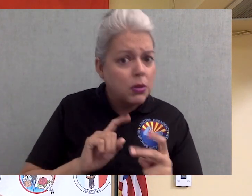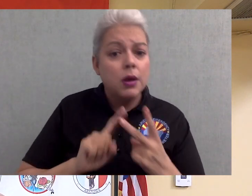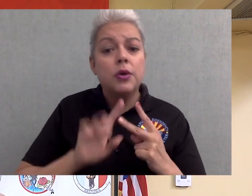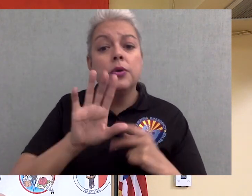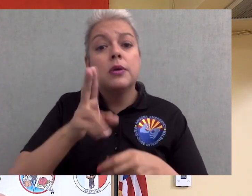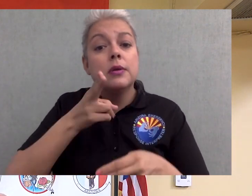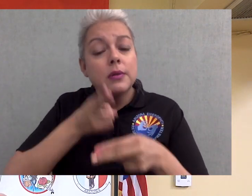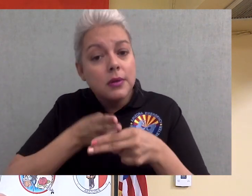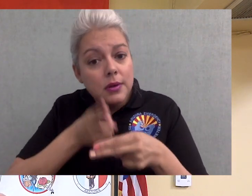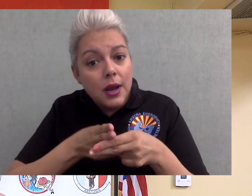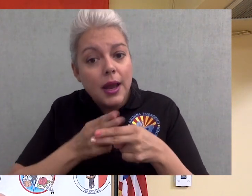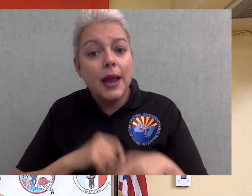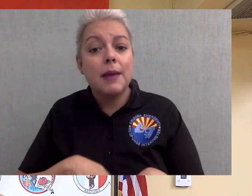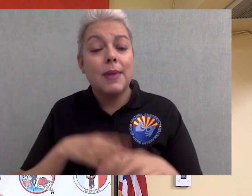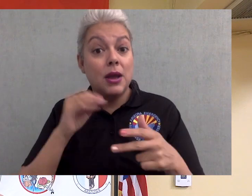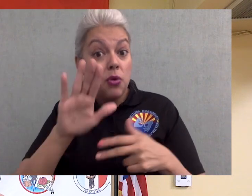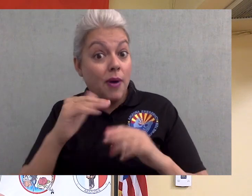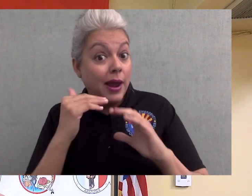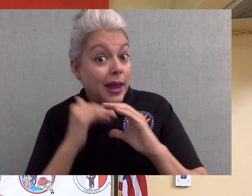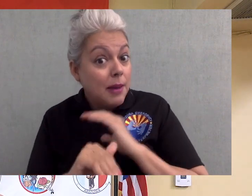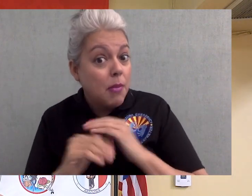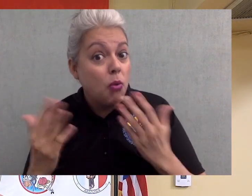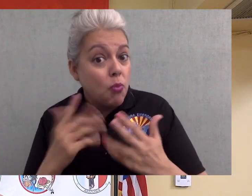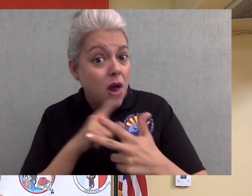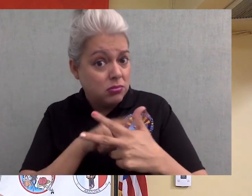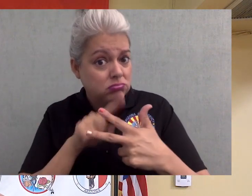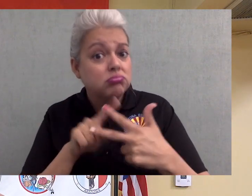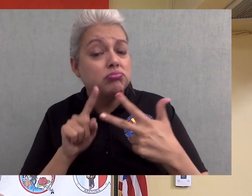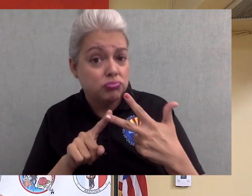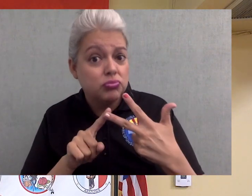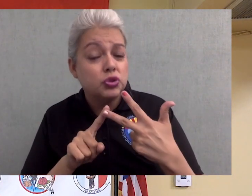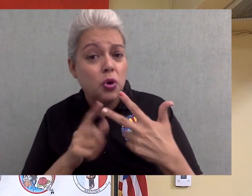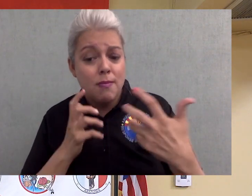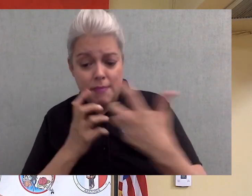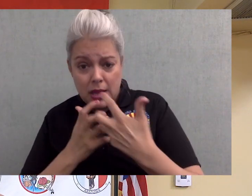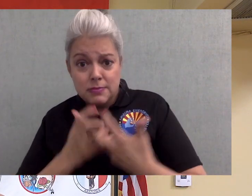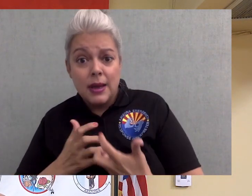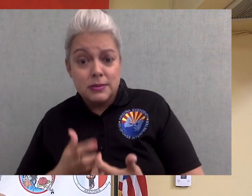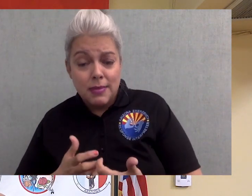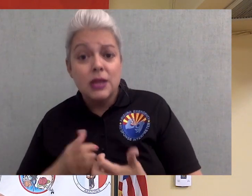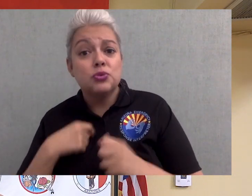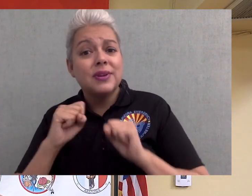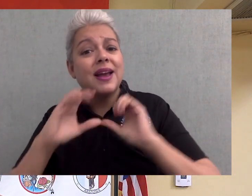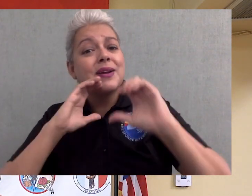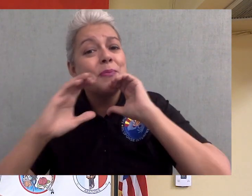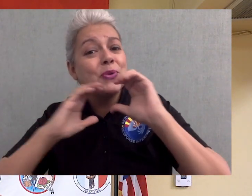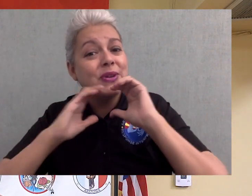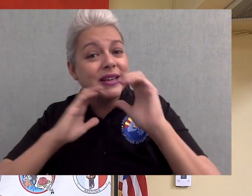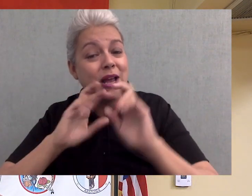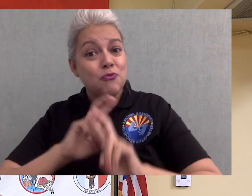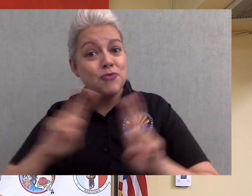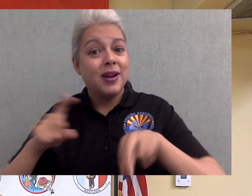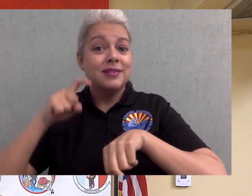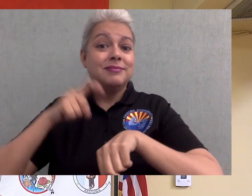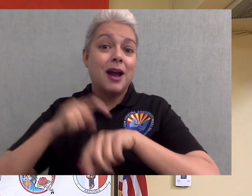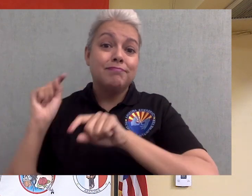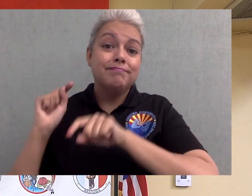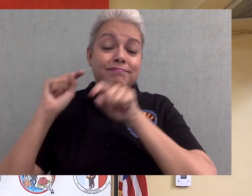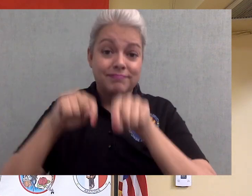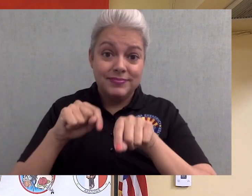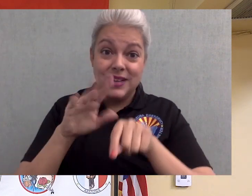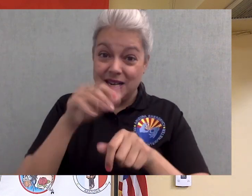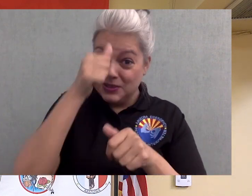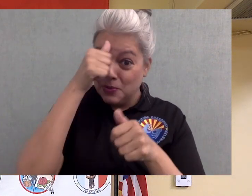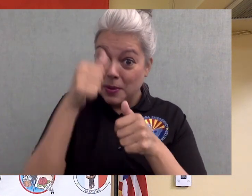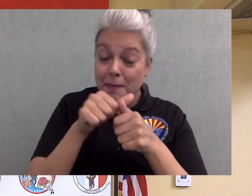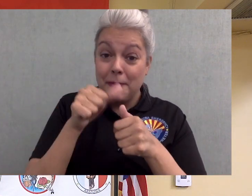They go through the phone, and they may even ask you for an email address so they can communicate with you this way. And one of the goals, because this